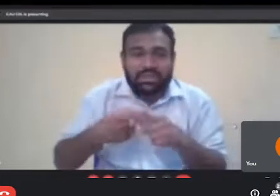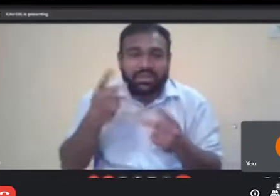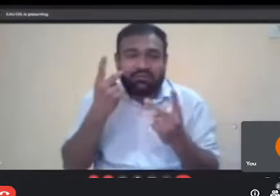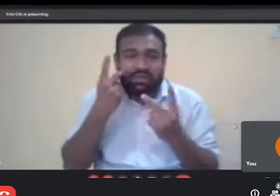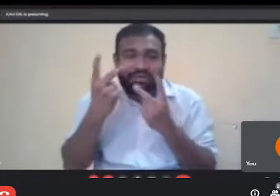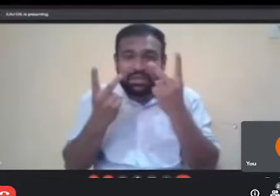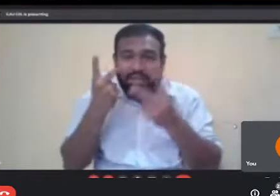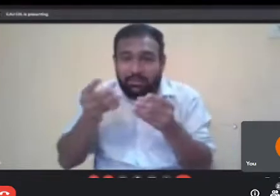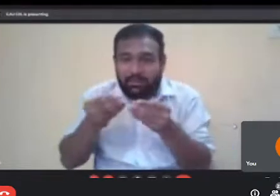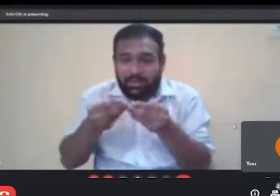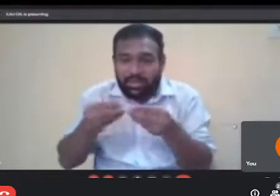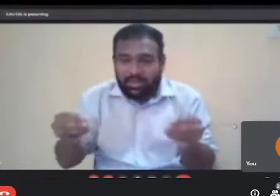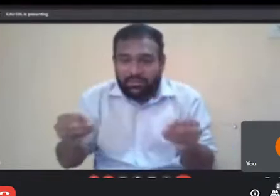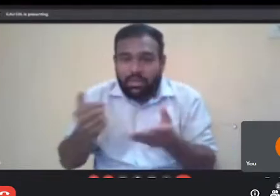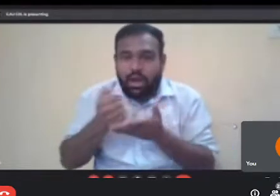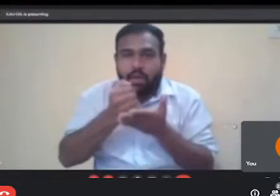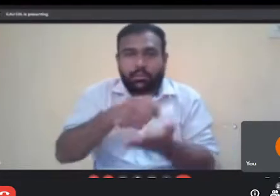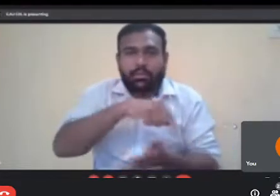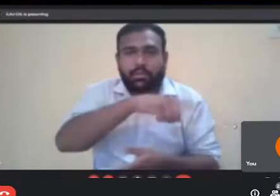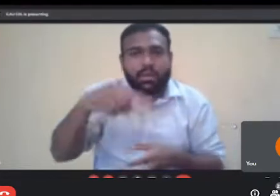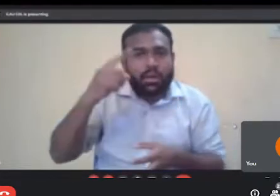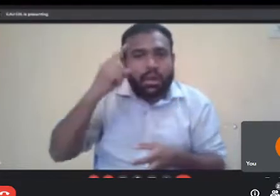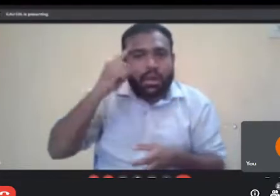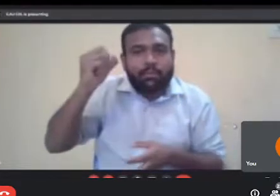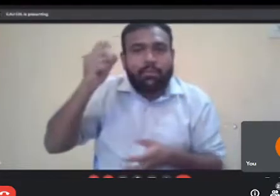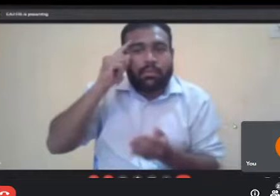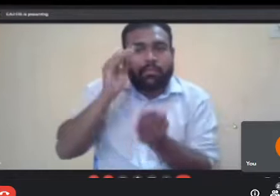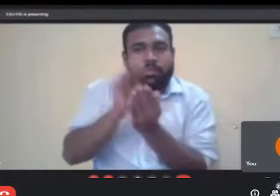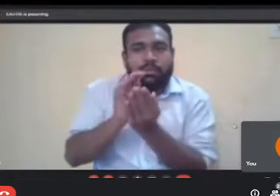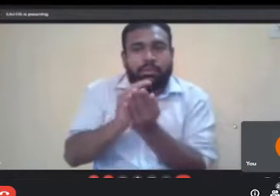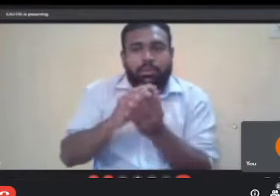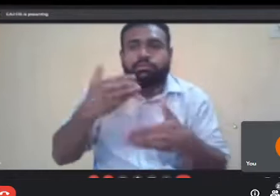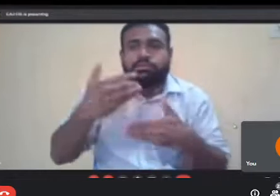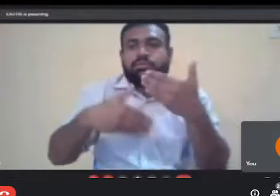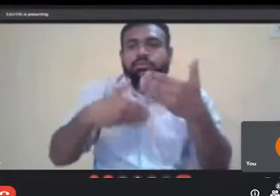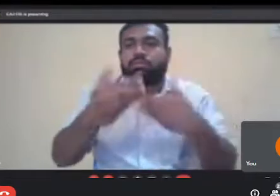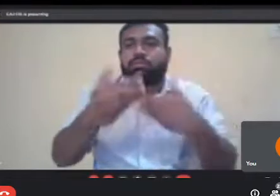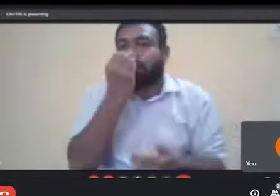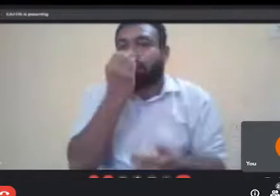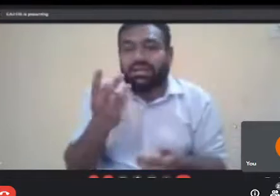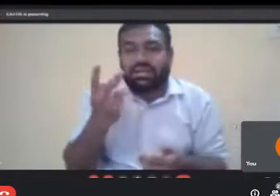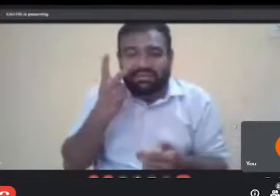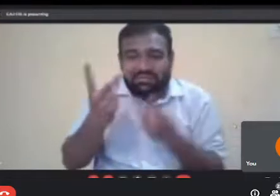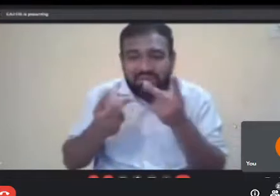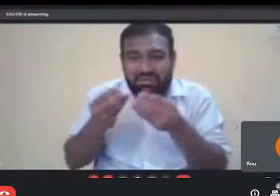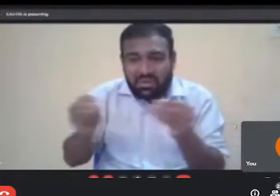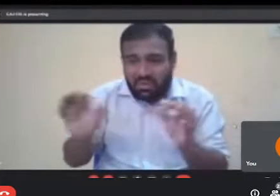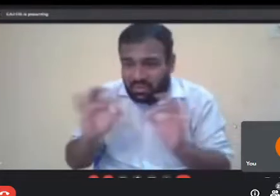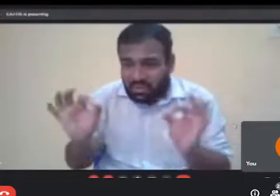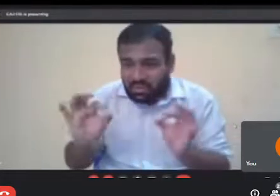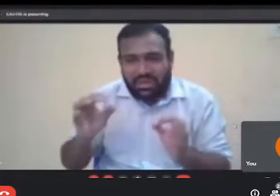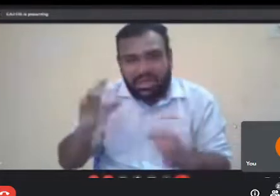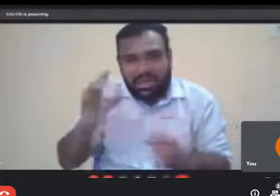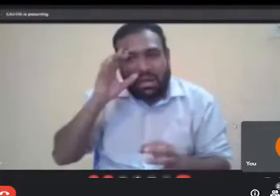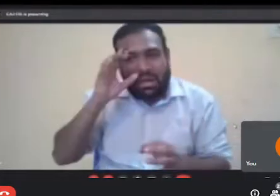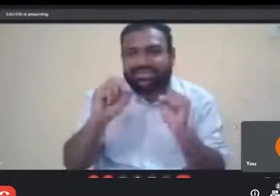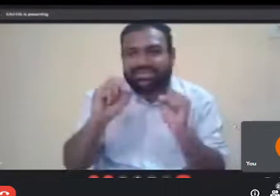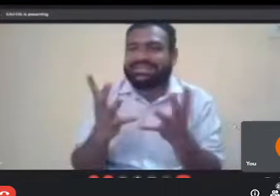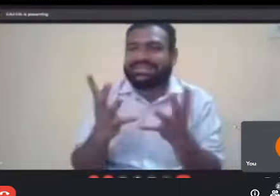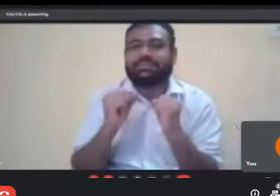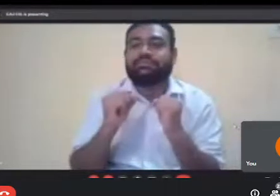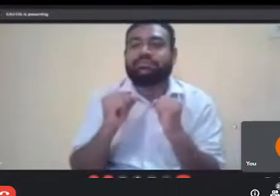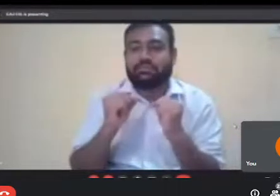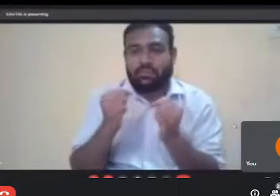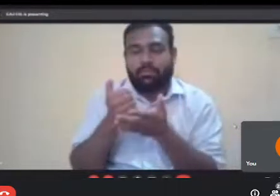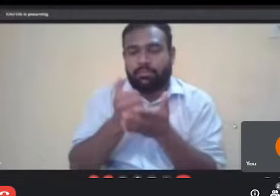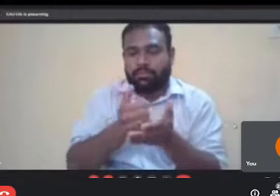care and to go on. And the visualize, you know, the visual materials they have to remember, that should be in a memory for them to be easily